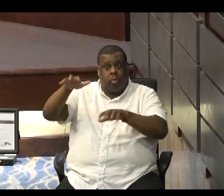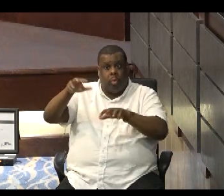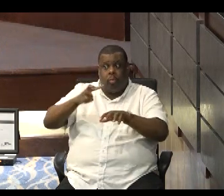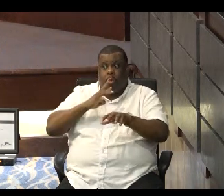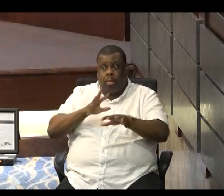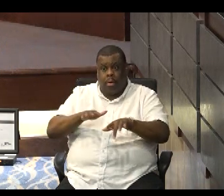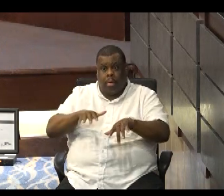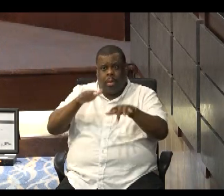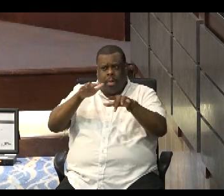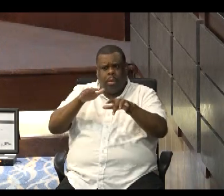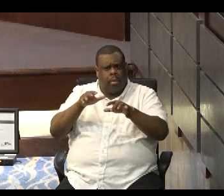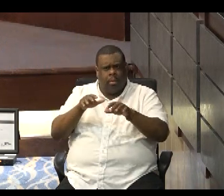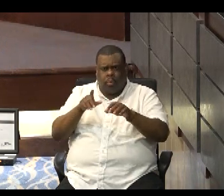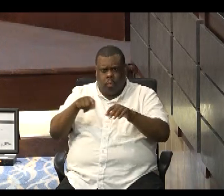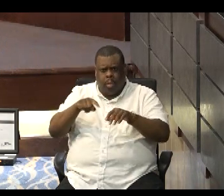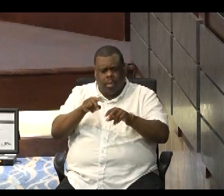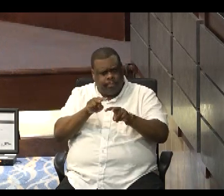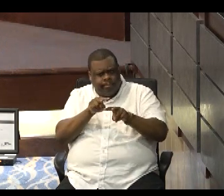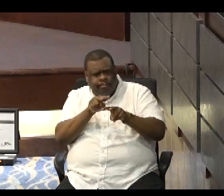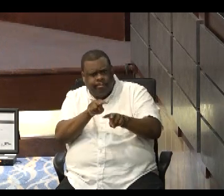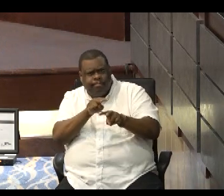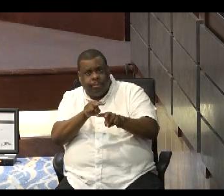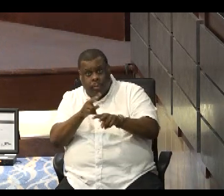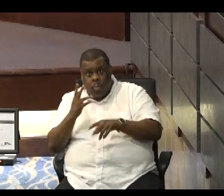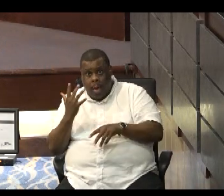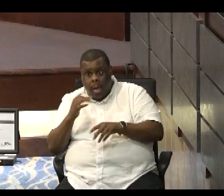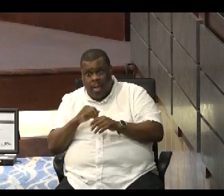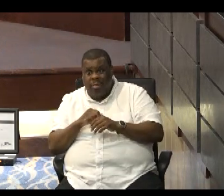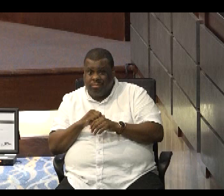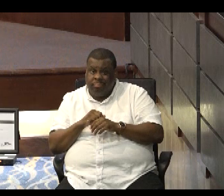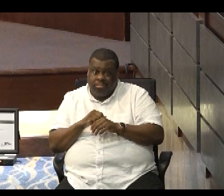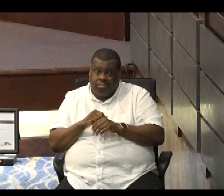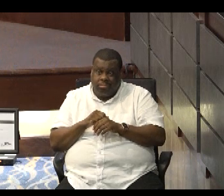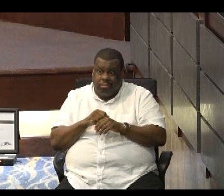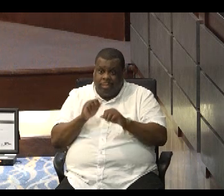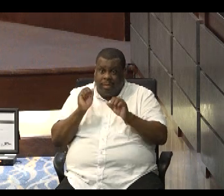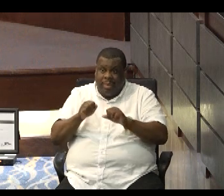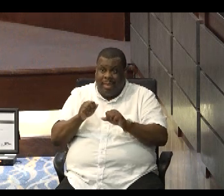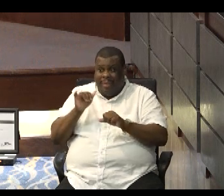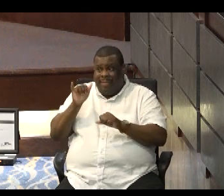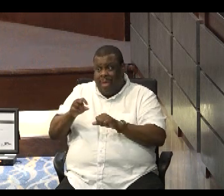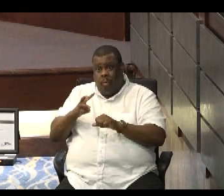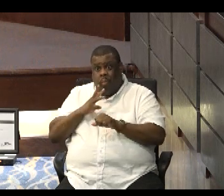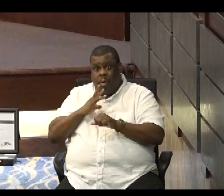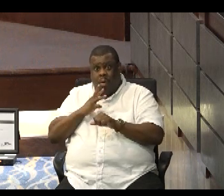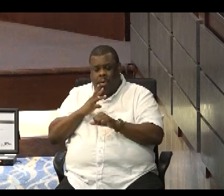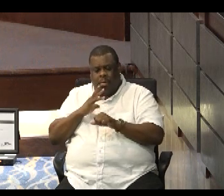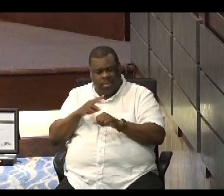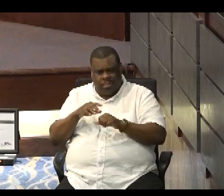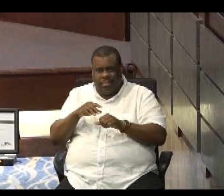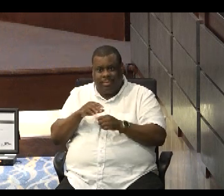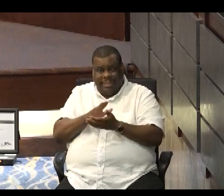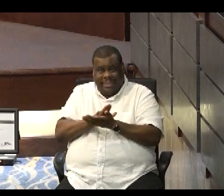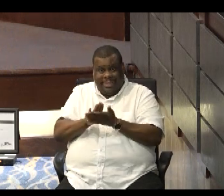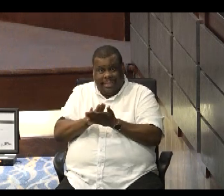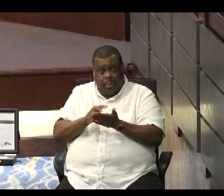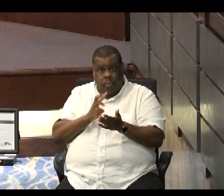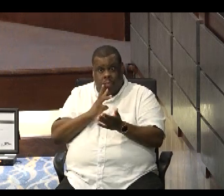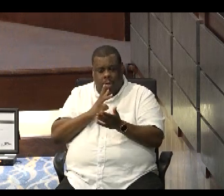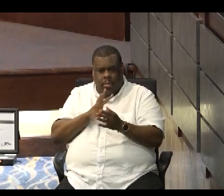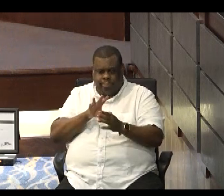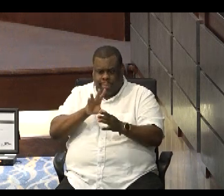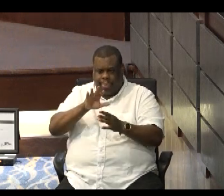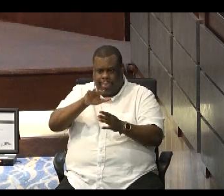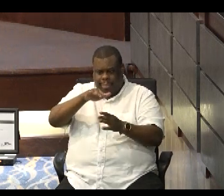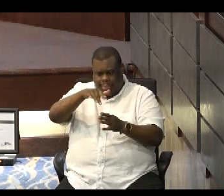as I said before, every watershed and watercourse in the city contributes to our regional water supply. And that could be a